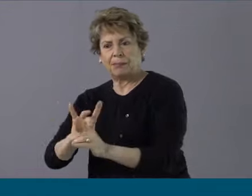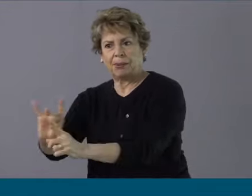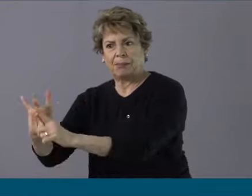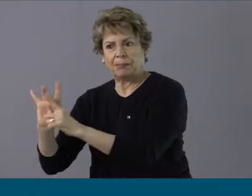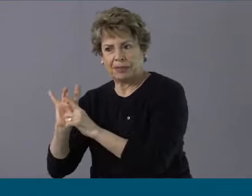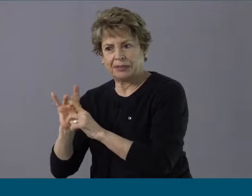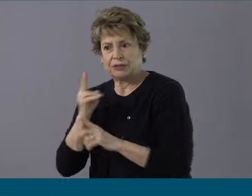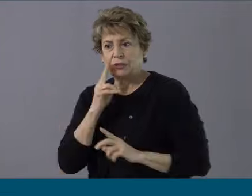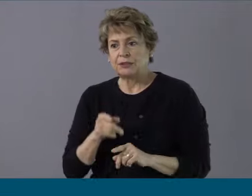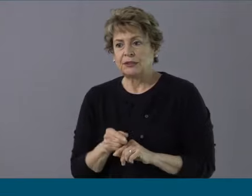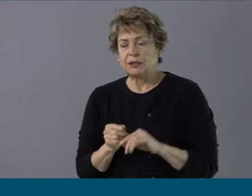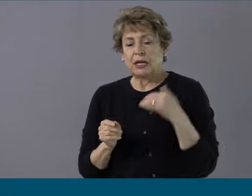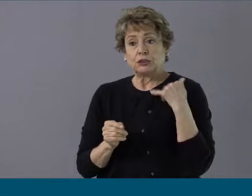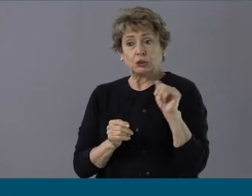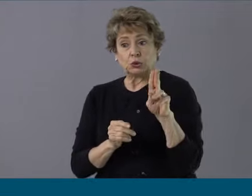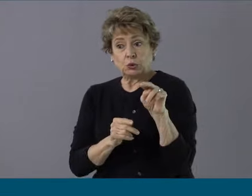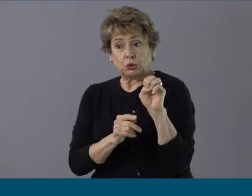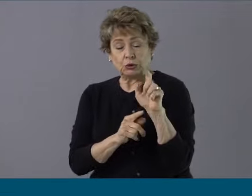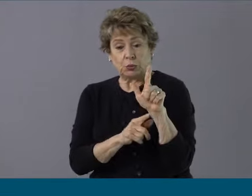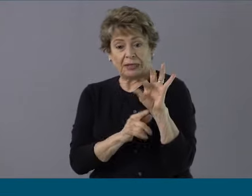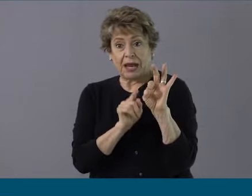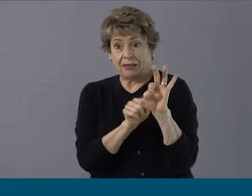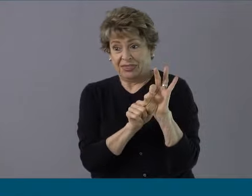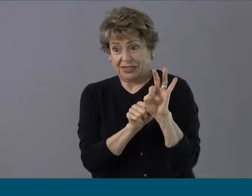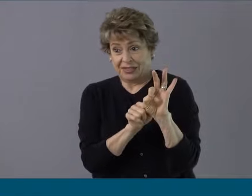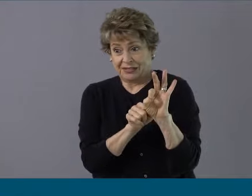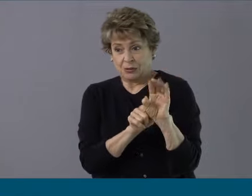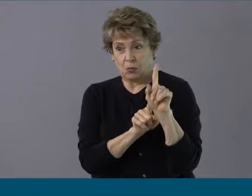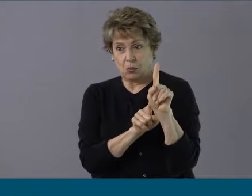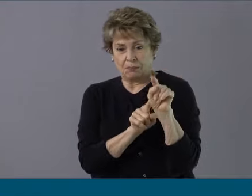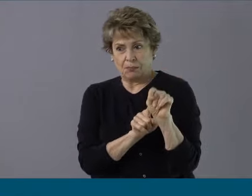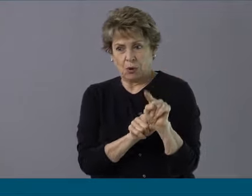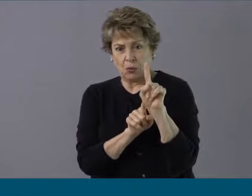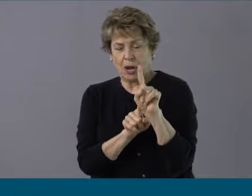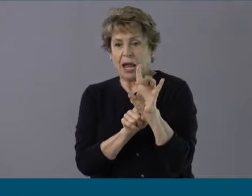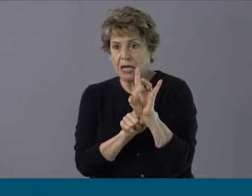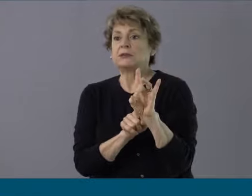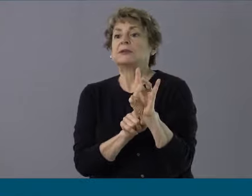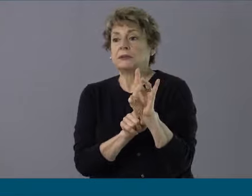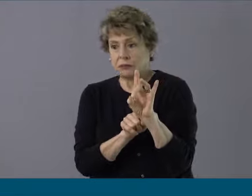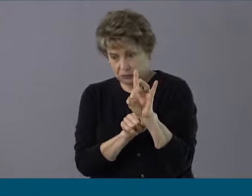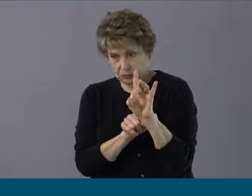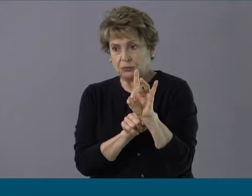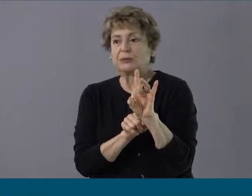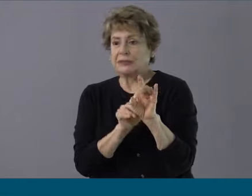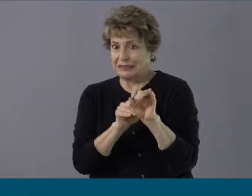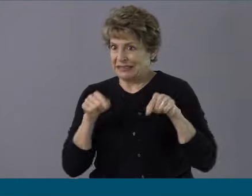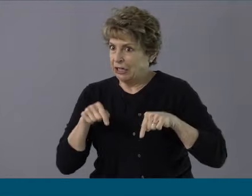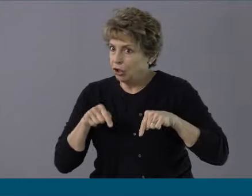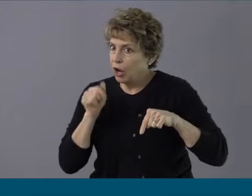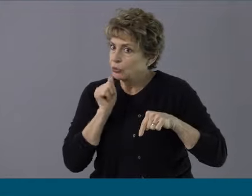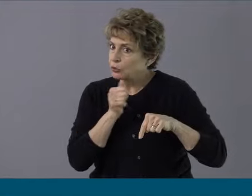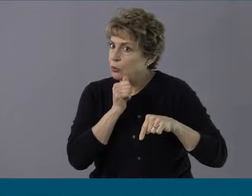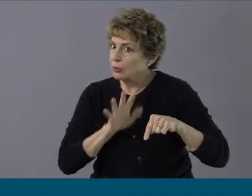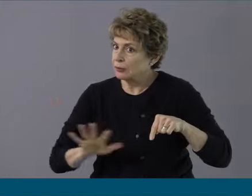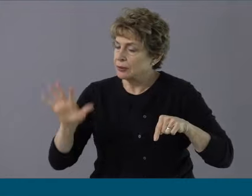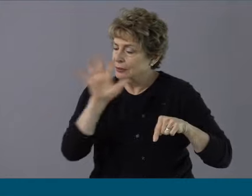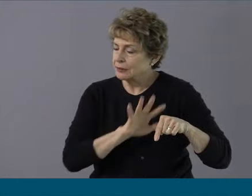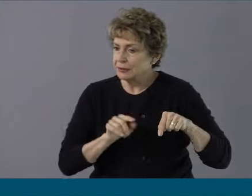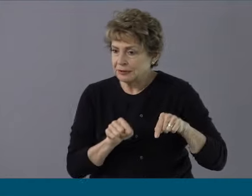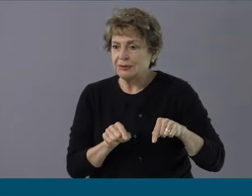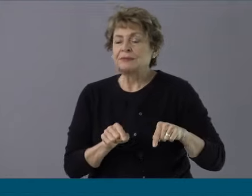1.18 in the state of Arizona. And if you go to the far left of the graph, you can